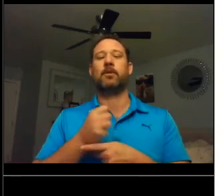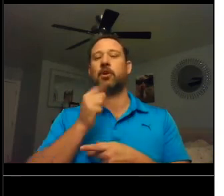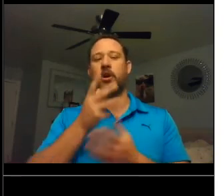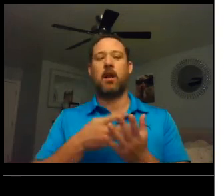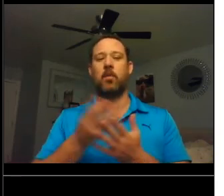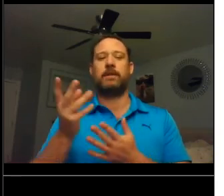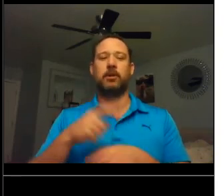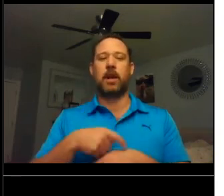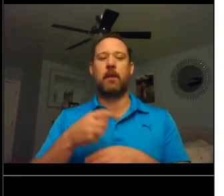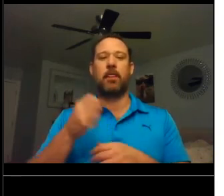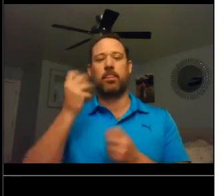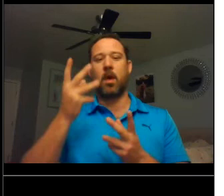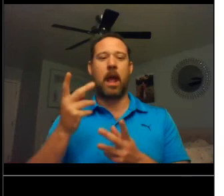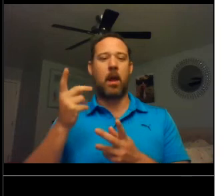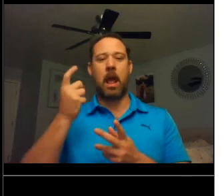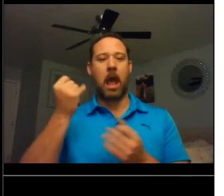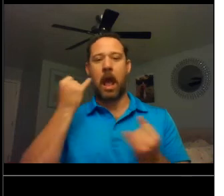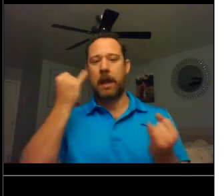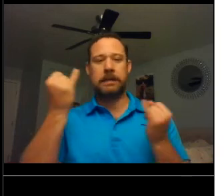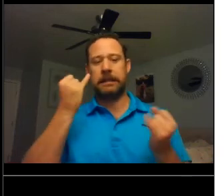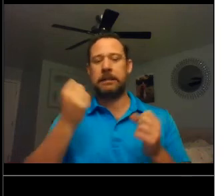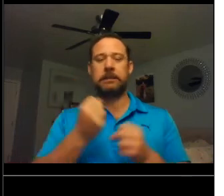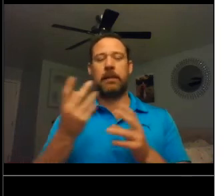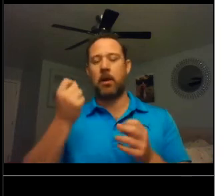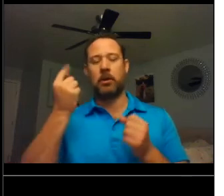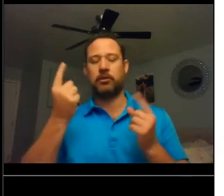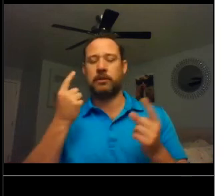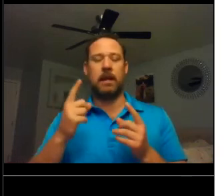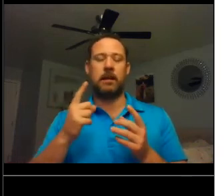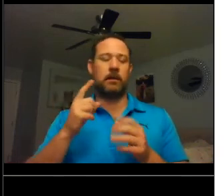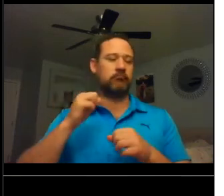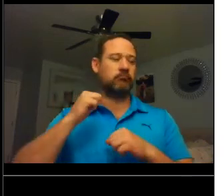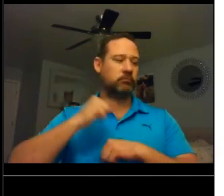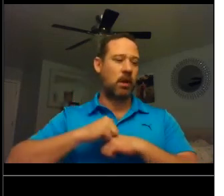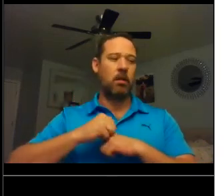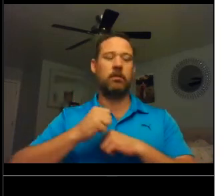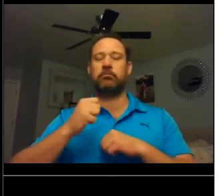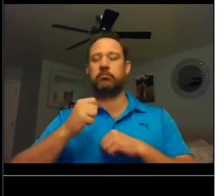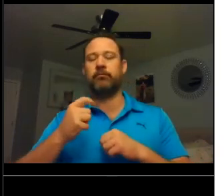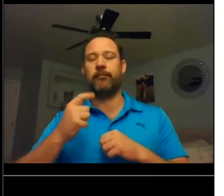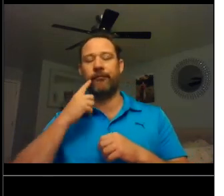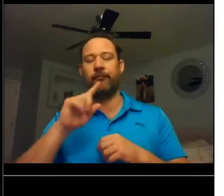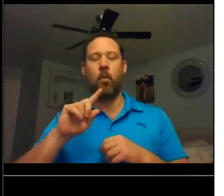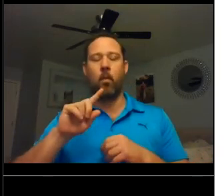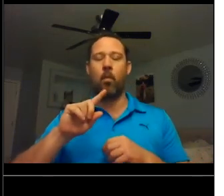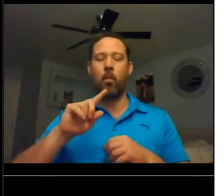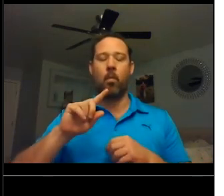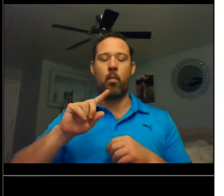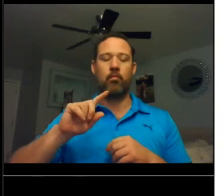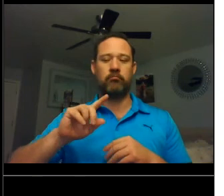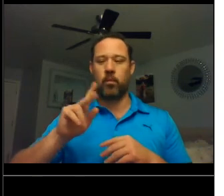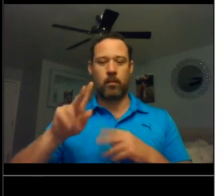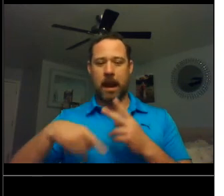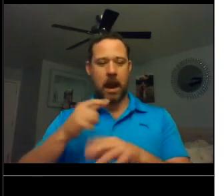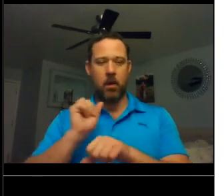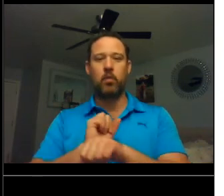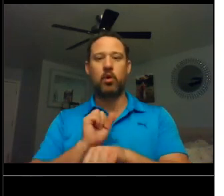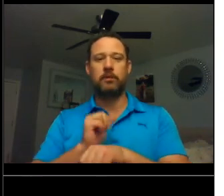and throwing out ideas without having a solid mechanism for kind of understanding